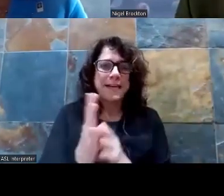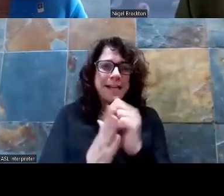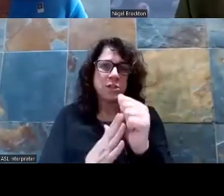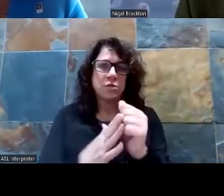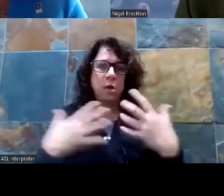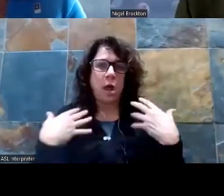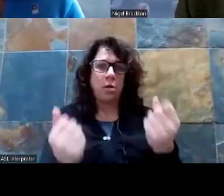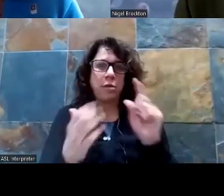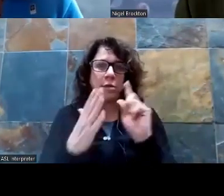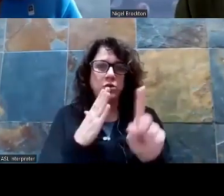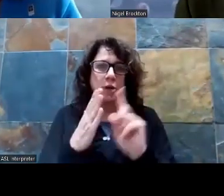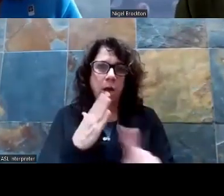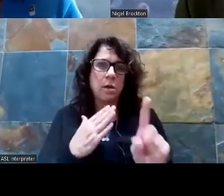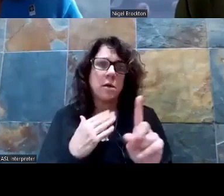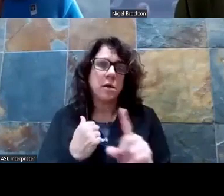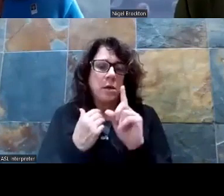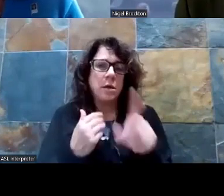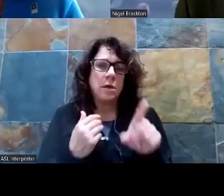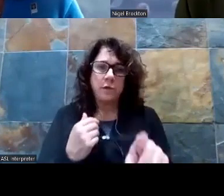Check. So if you go to